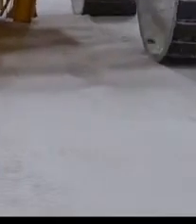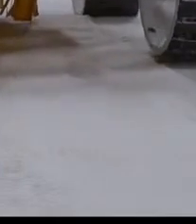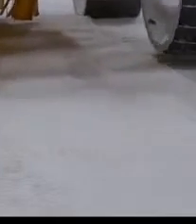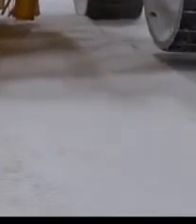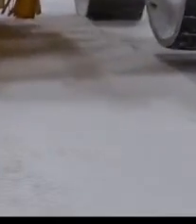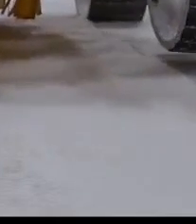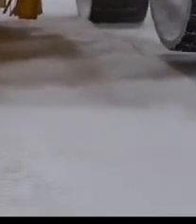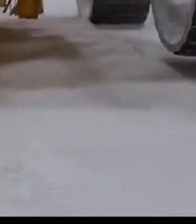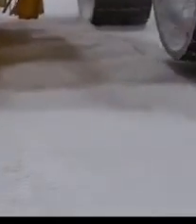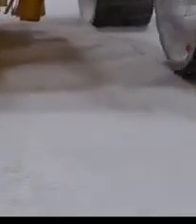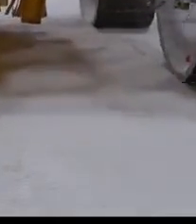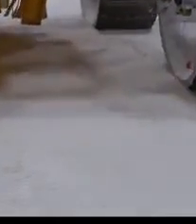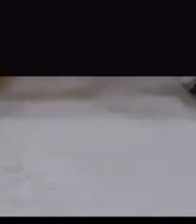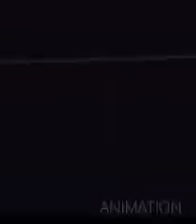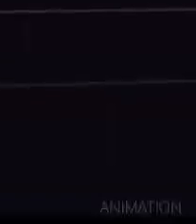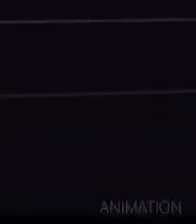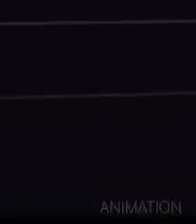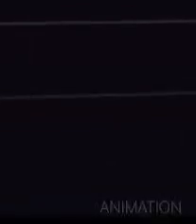e